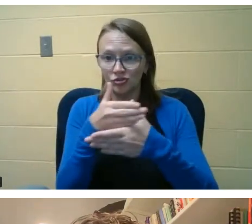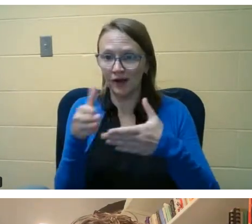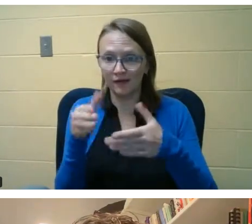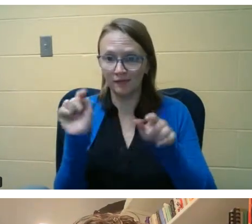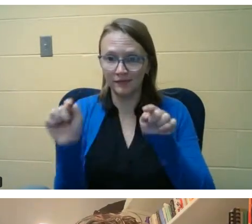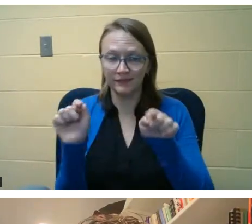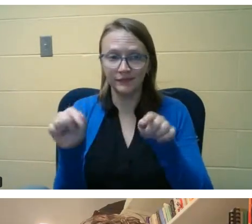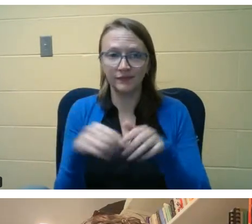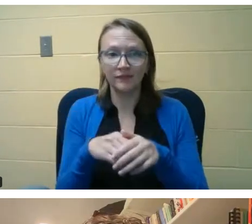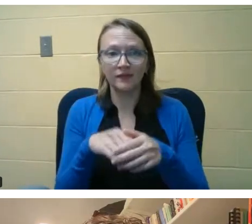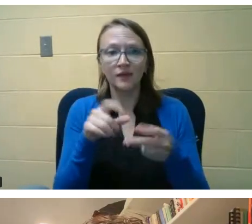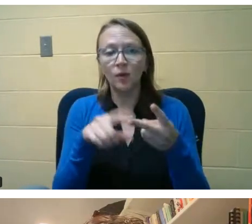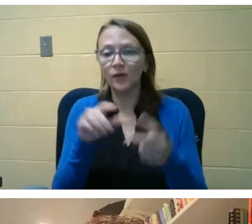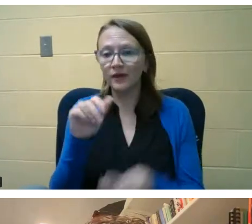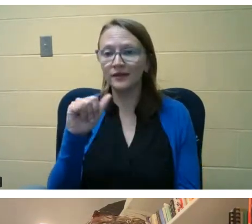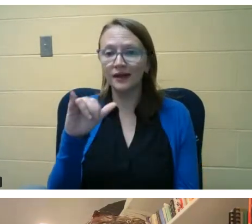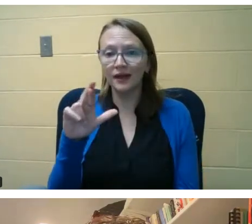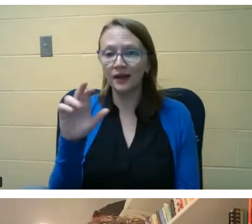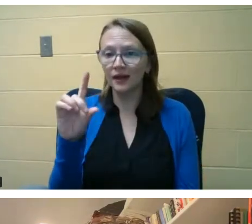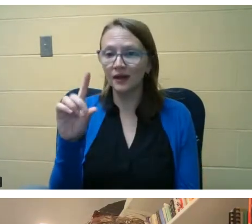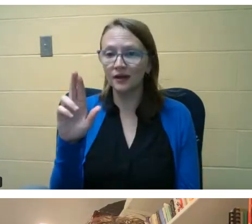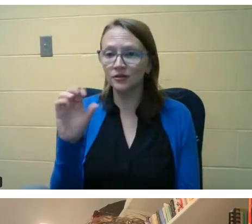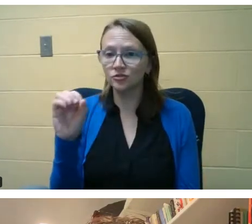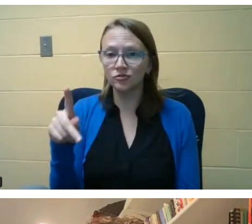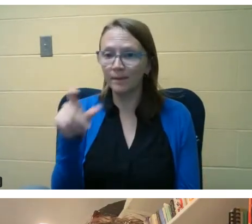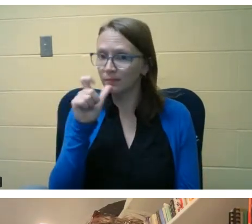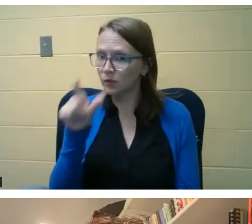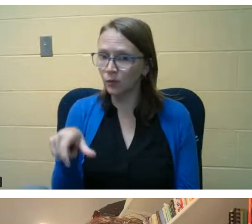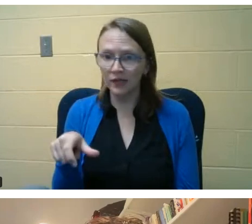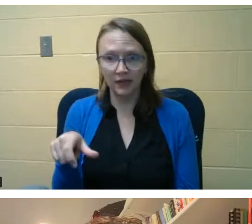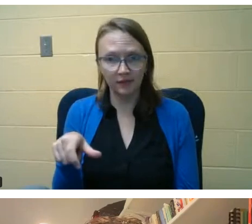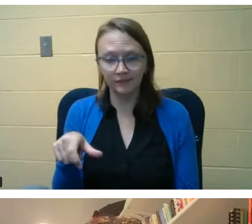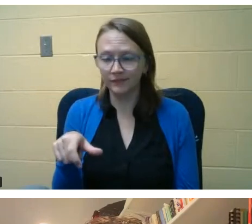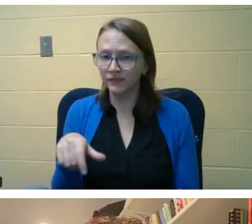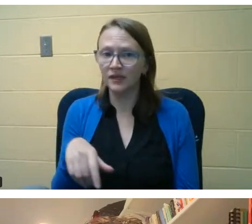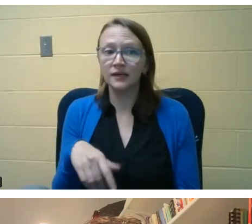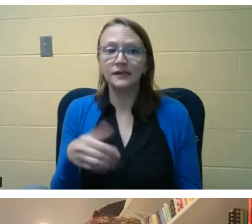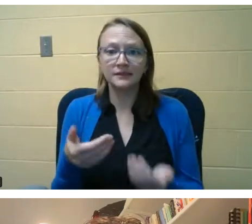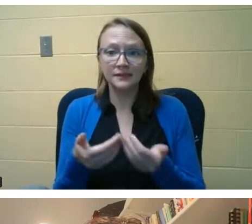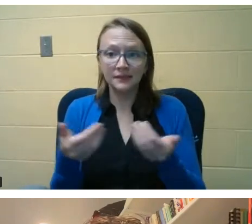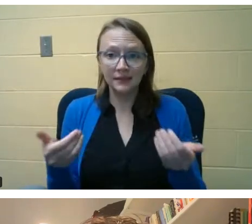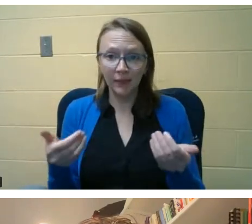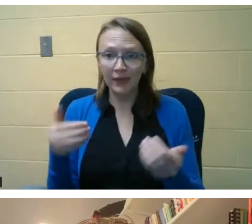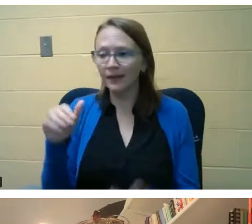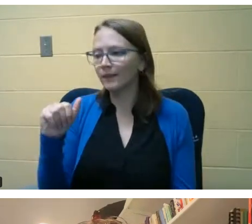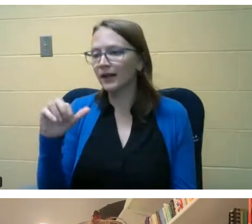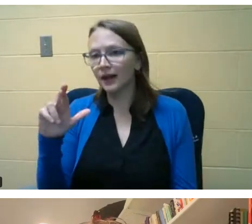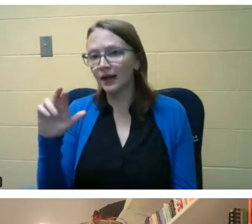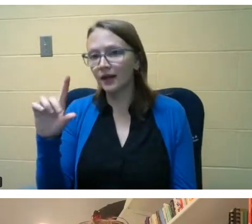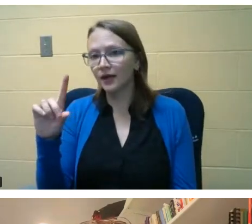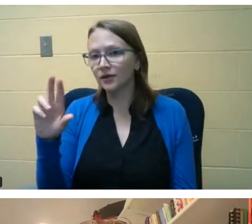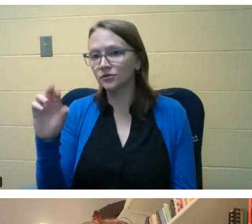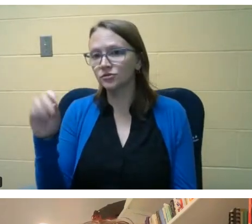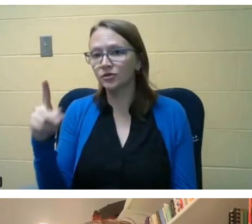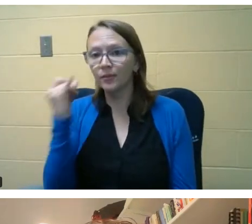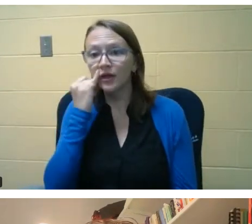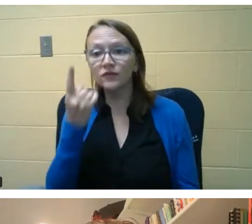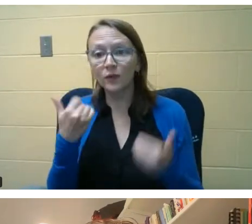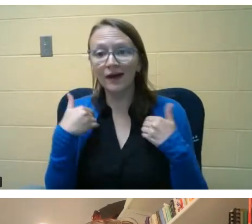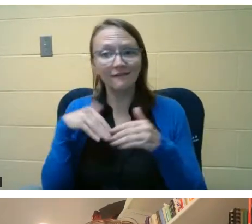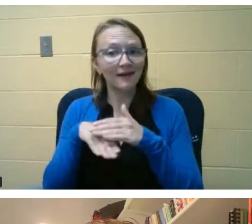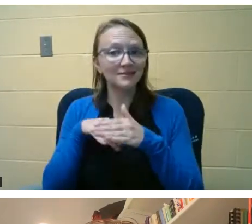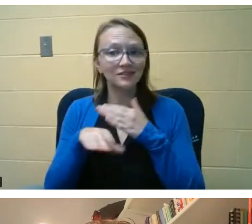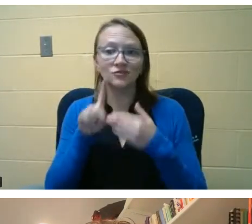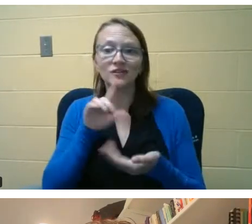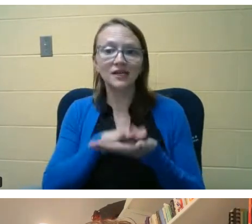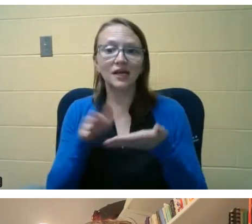other? Oh, AirDrop. AirDrop you don't have to have enabled. As a completely separate thing, AirDrop, if you do have access to that, is a really nice way to